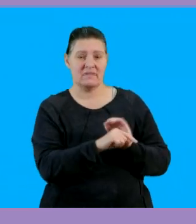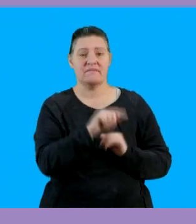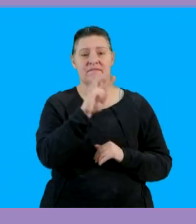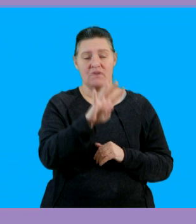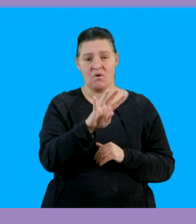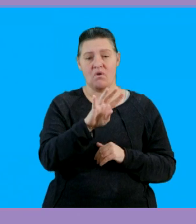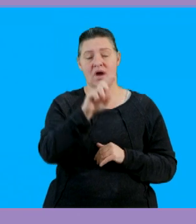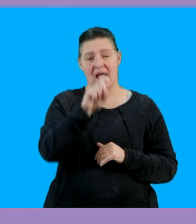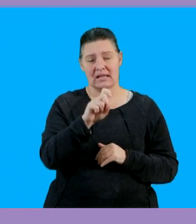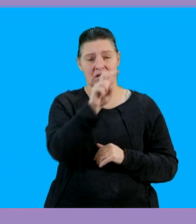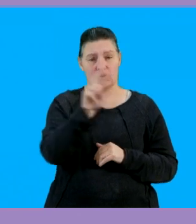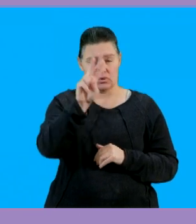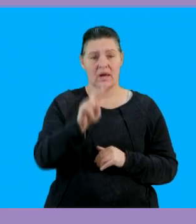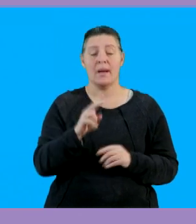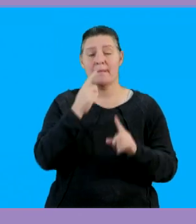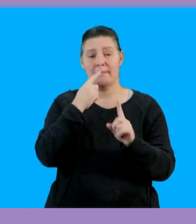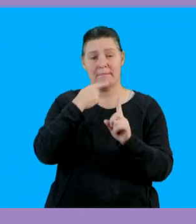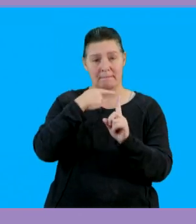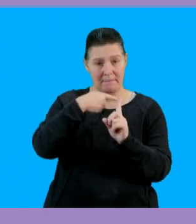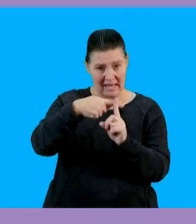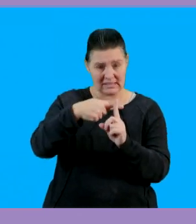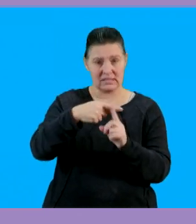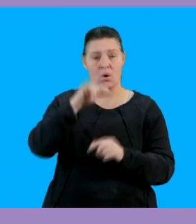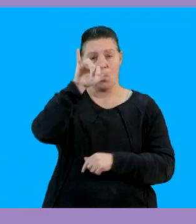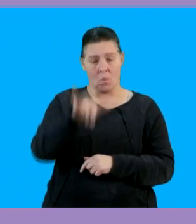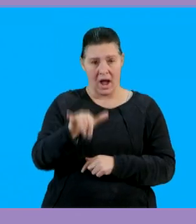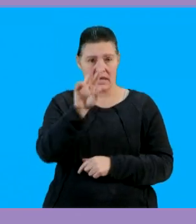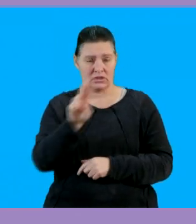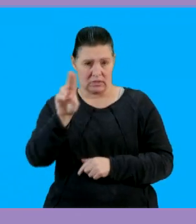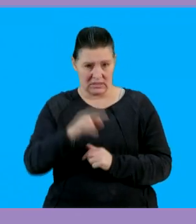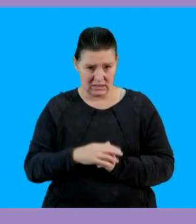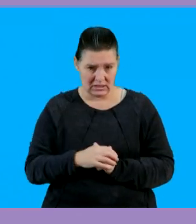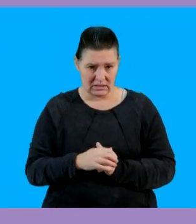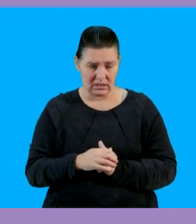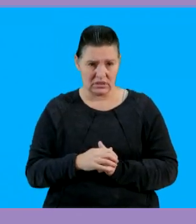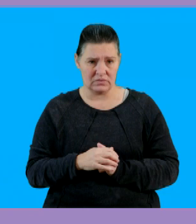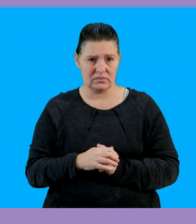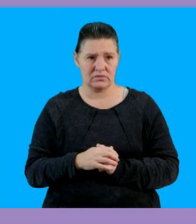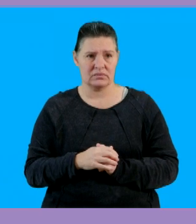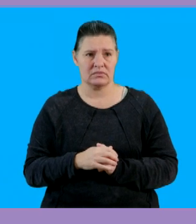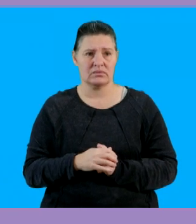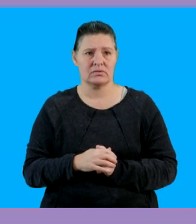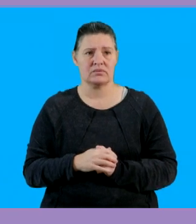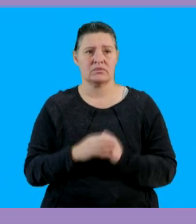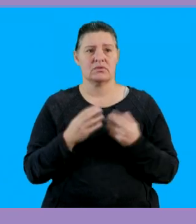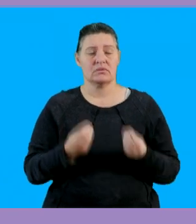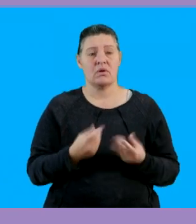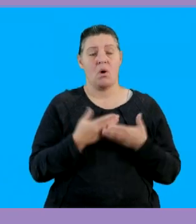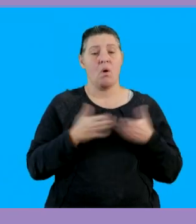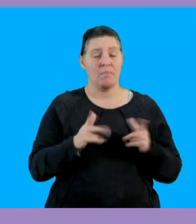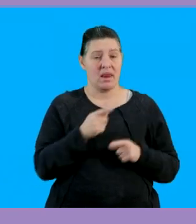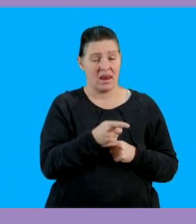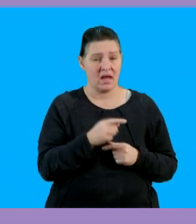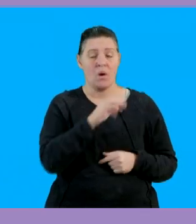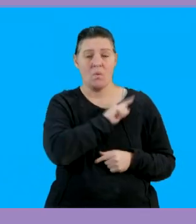4x cubed plus y squared. So this is a negative 4 and I'm going to open my